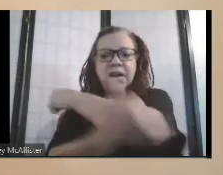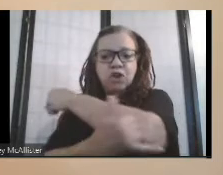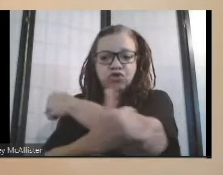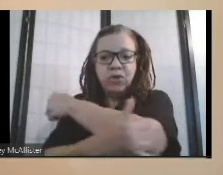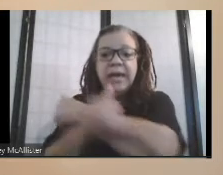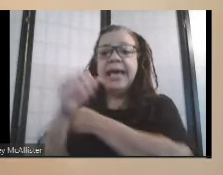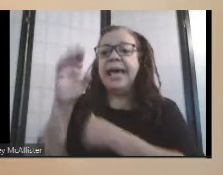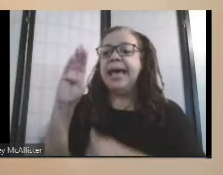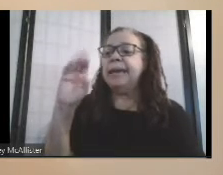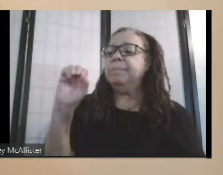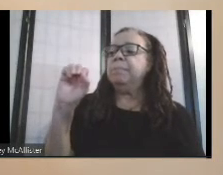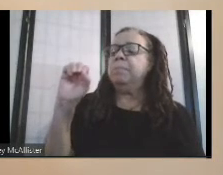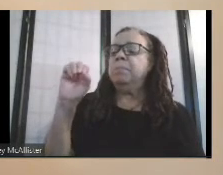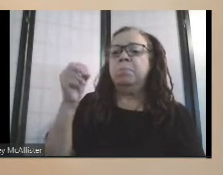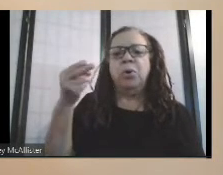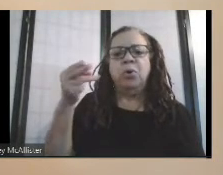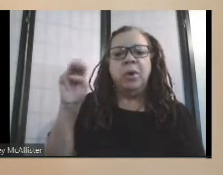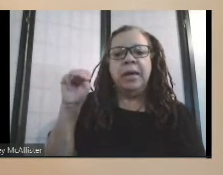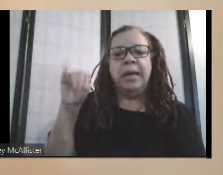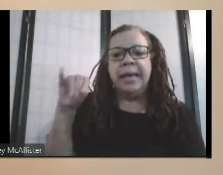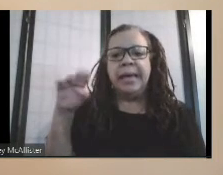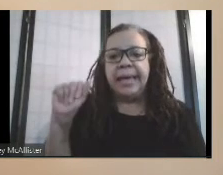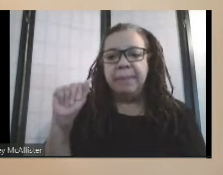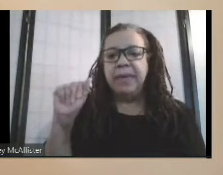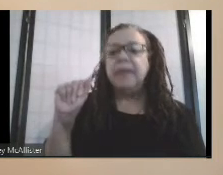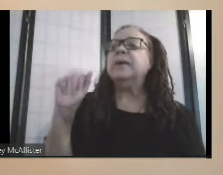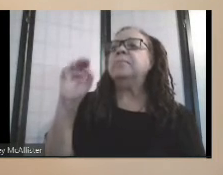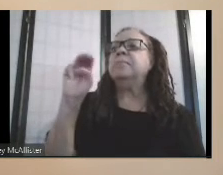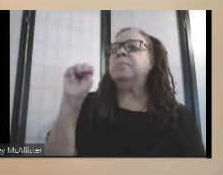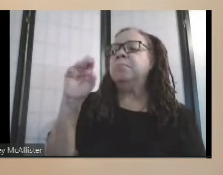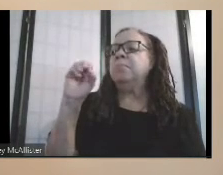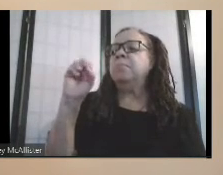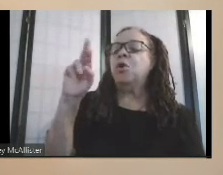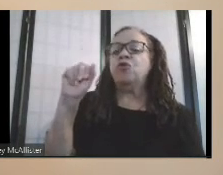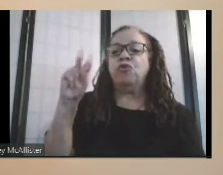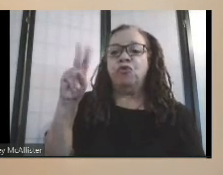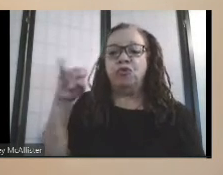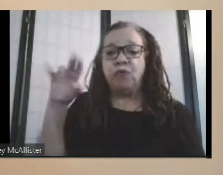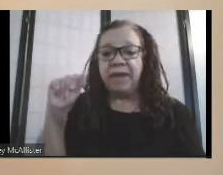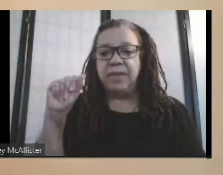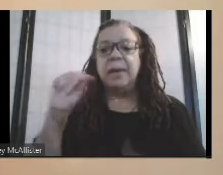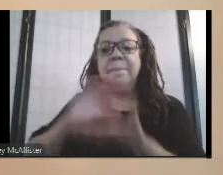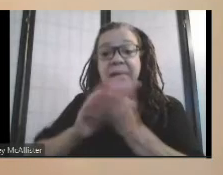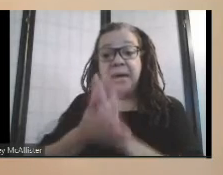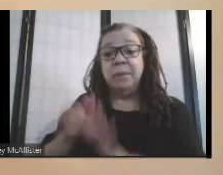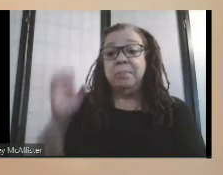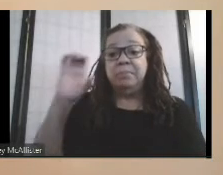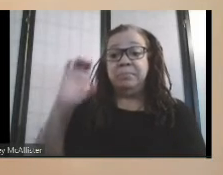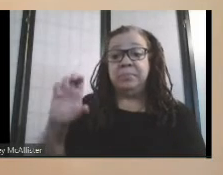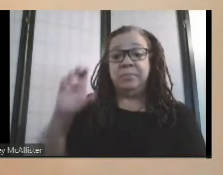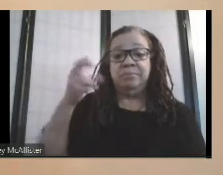Bohemia, Moravia, and Slovakia. Czechoslovakia was formed in